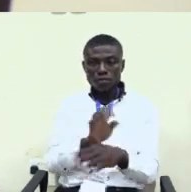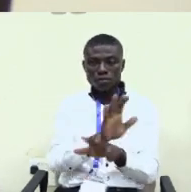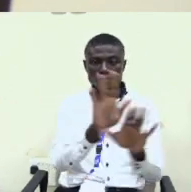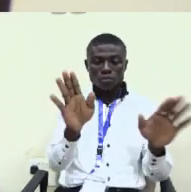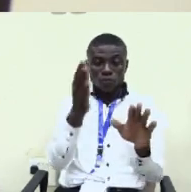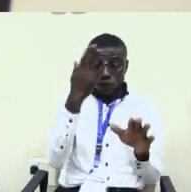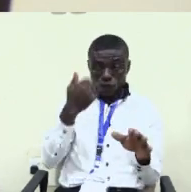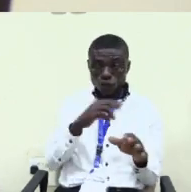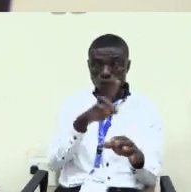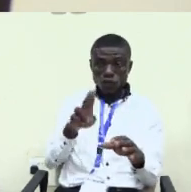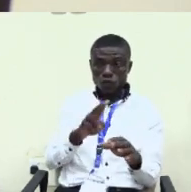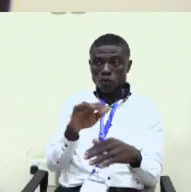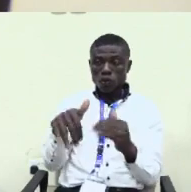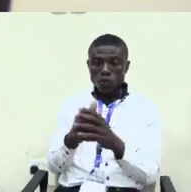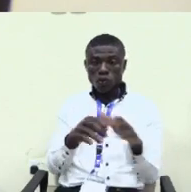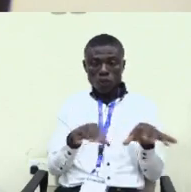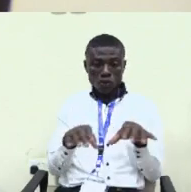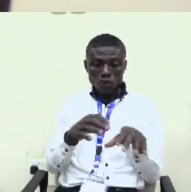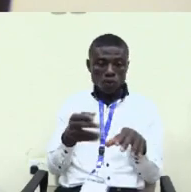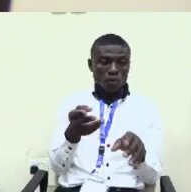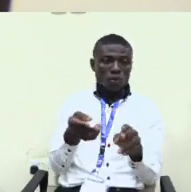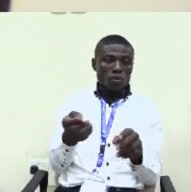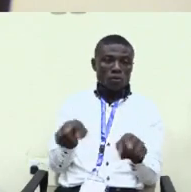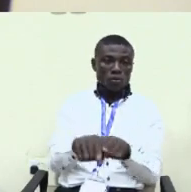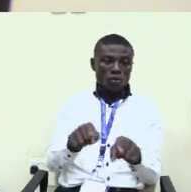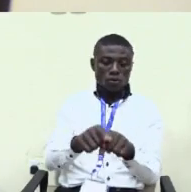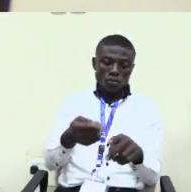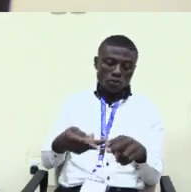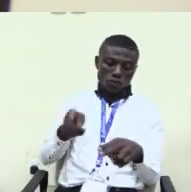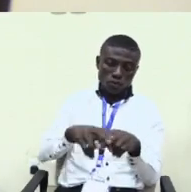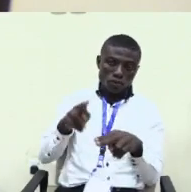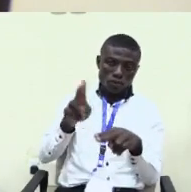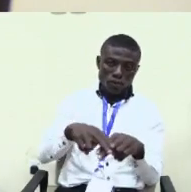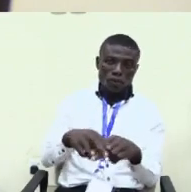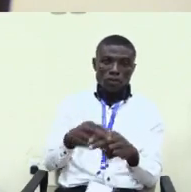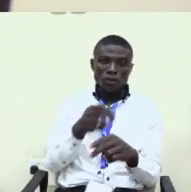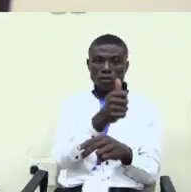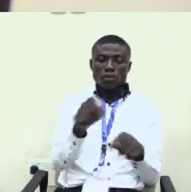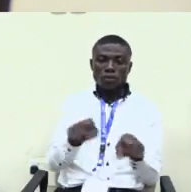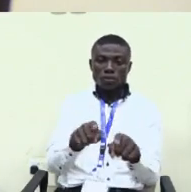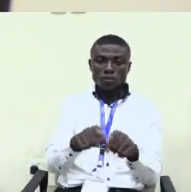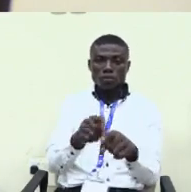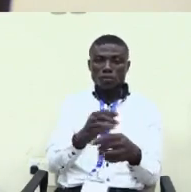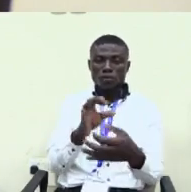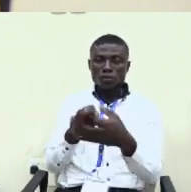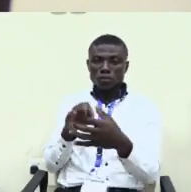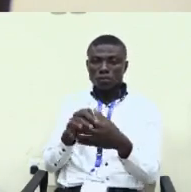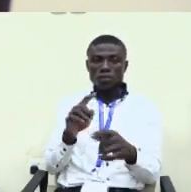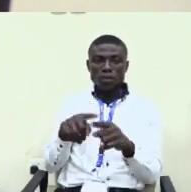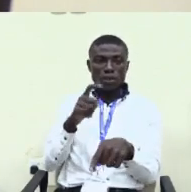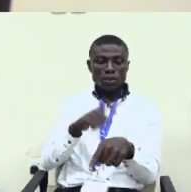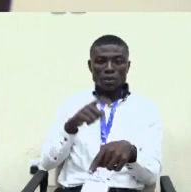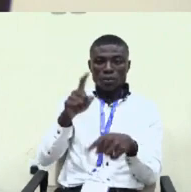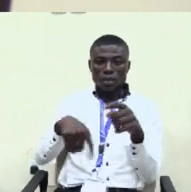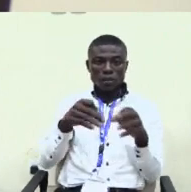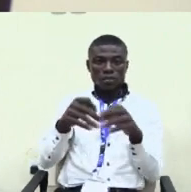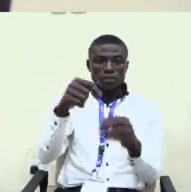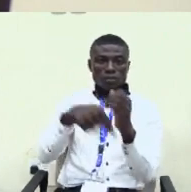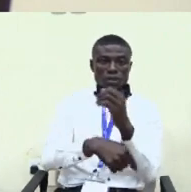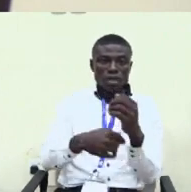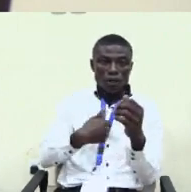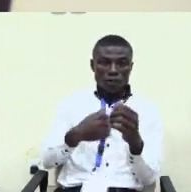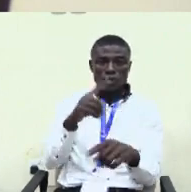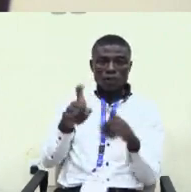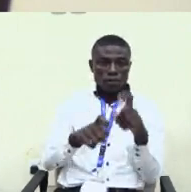we used co-creation approach. So it increased ownership and then engagement. But because of that, I wouldn't dwell, maybe if there are